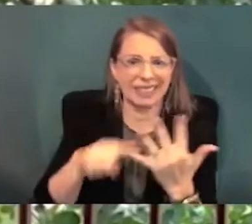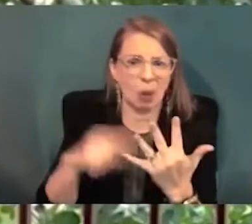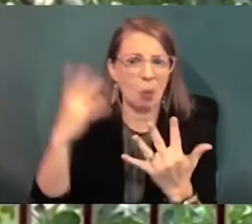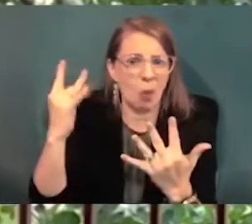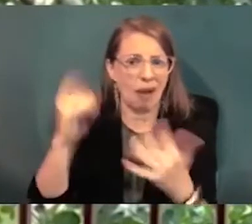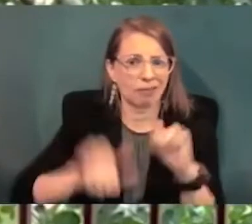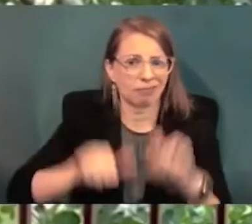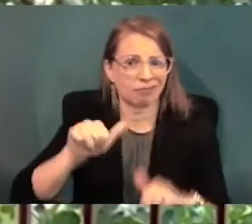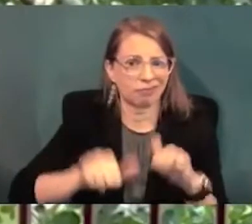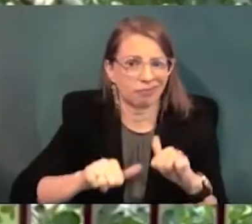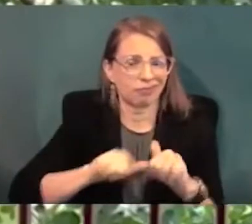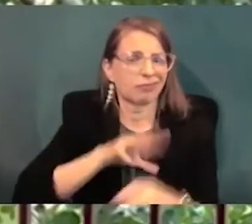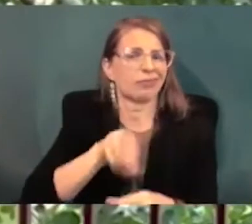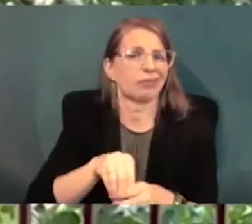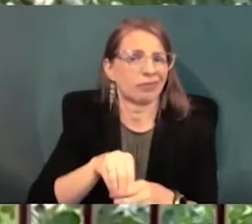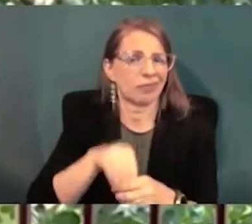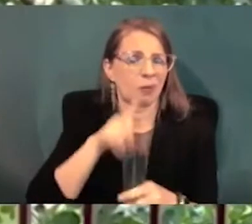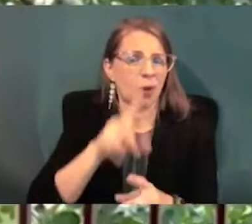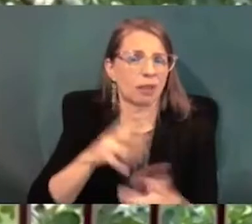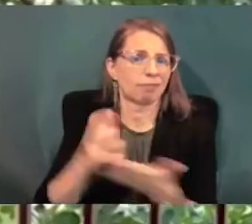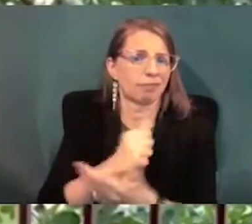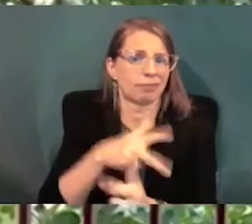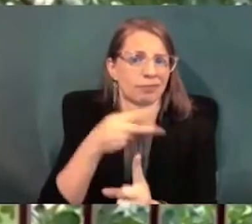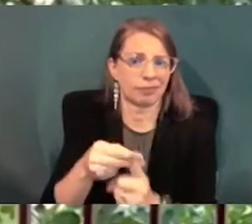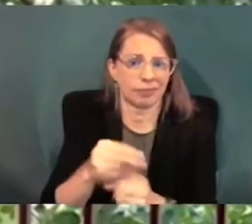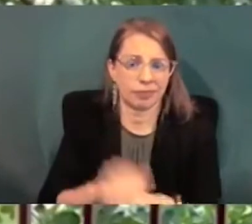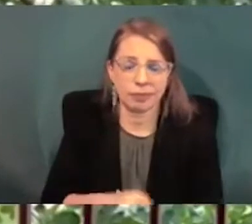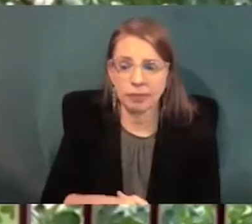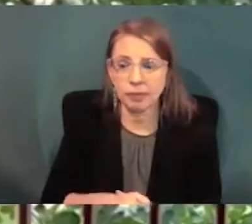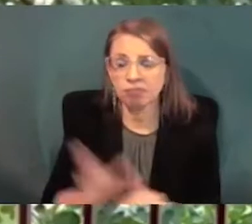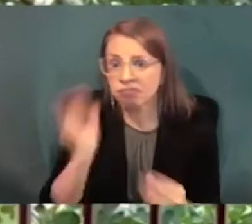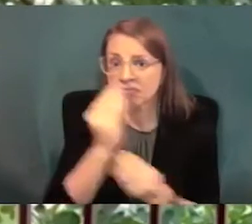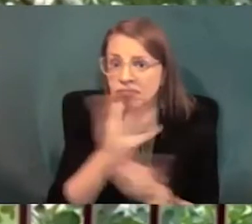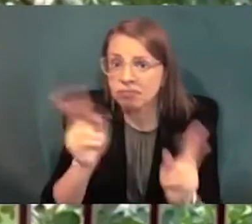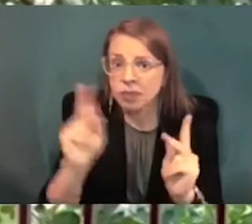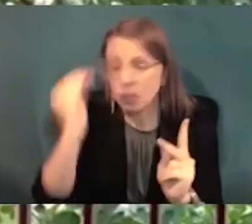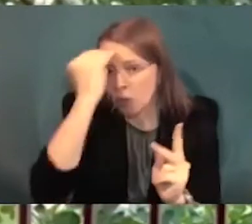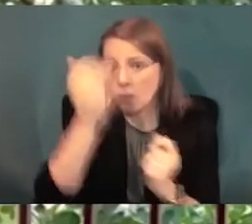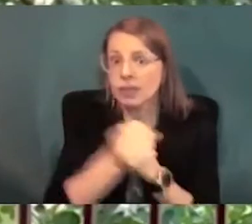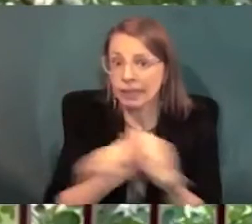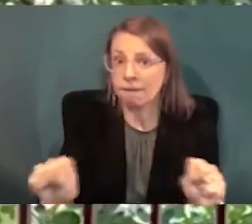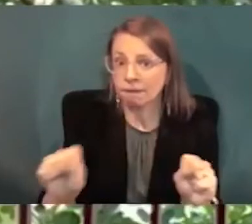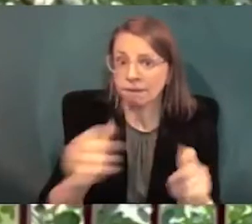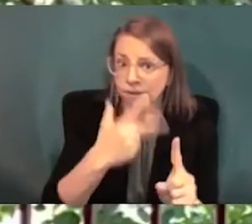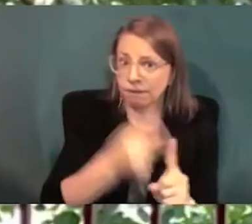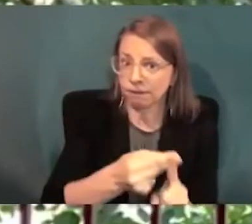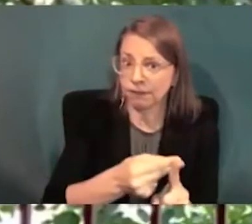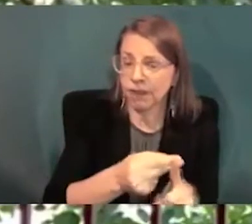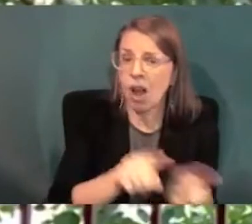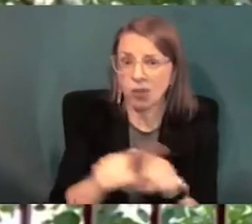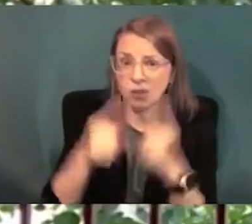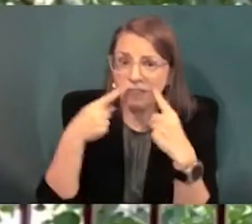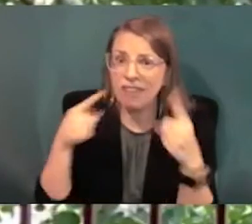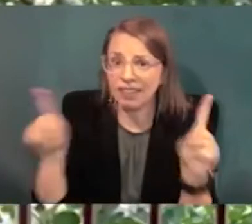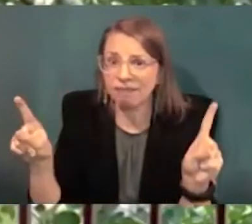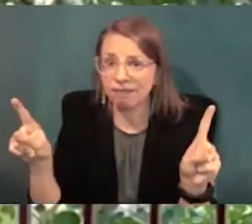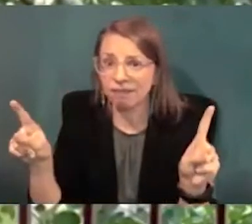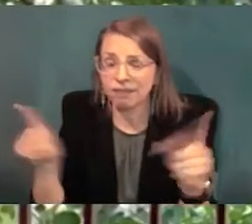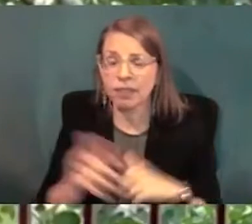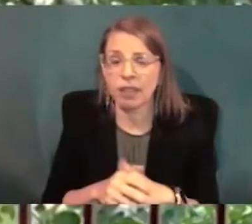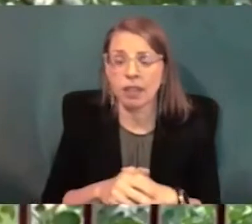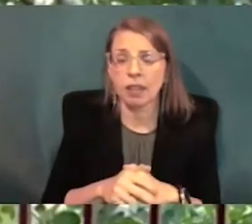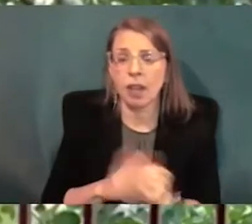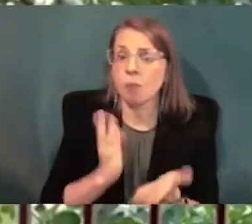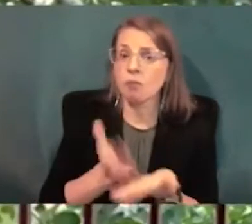to let people know and understand that these are safe, these are effective. We just want everybody to be safe. It's proven that